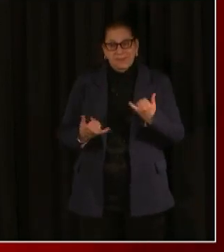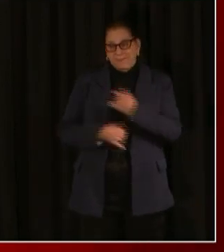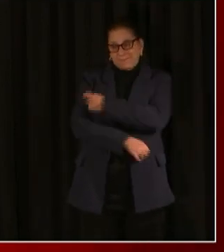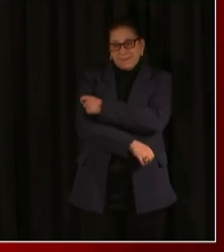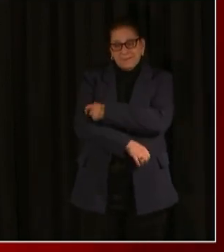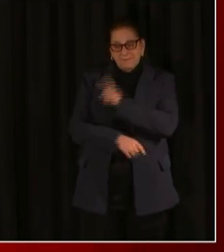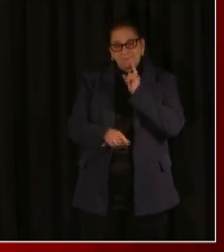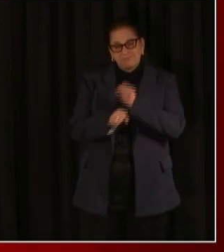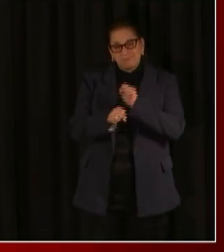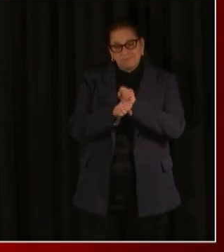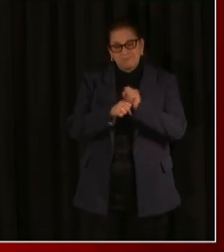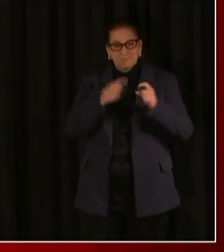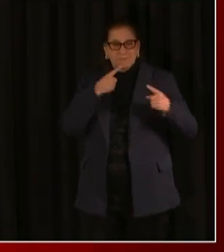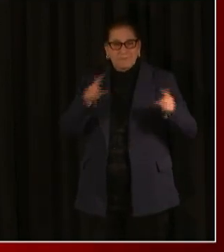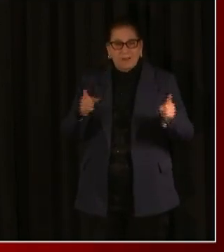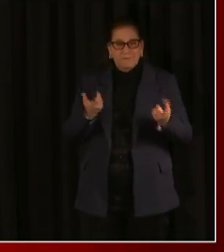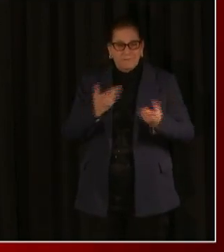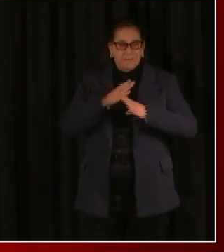And